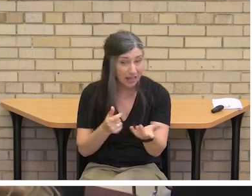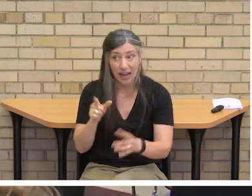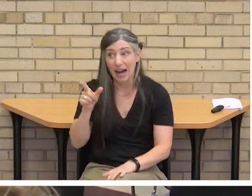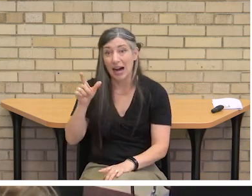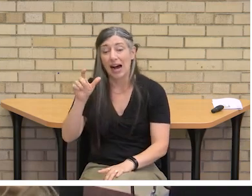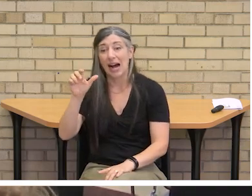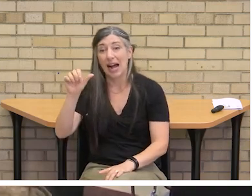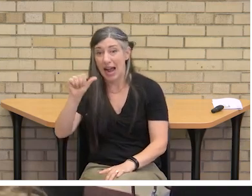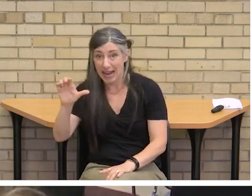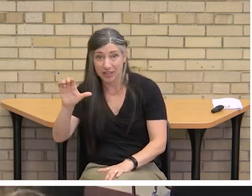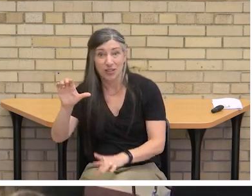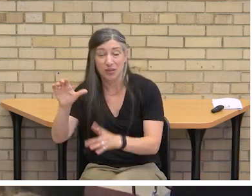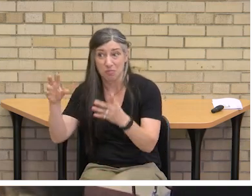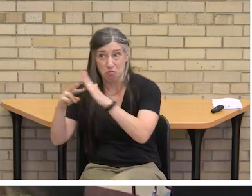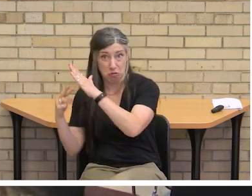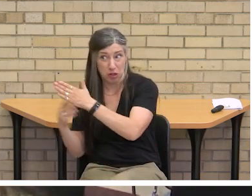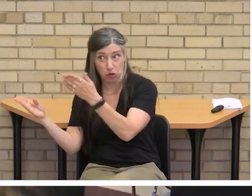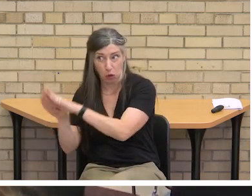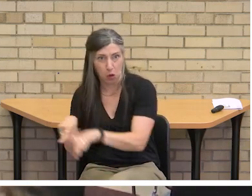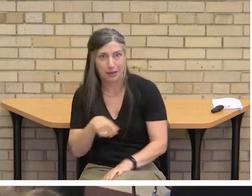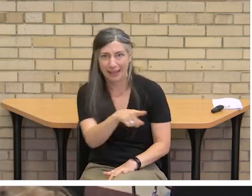the Anderson Bridge.